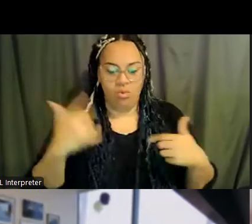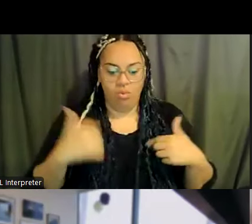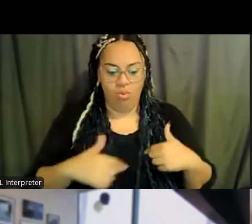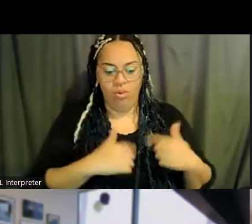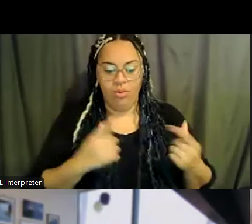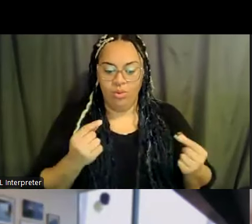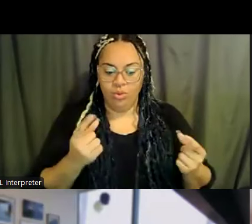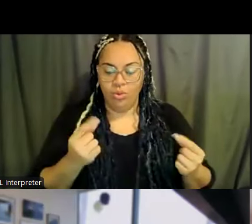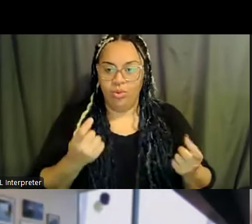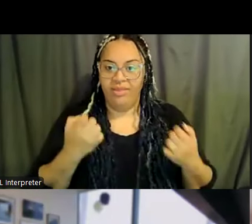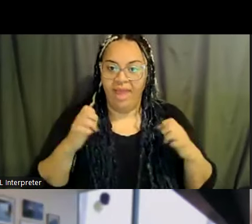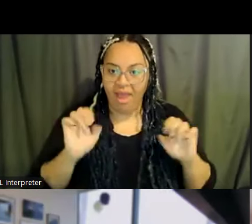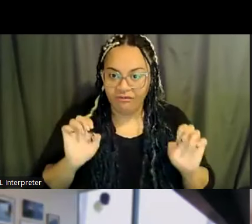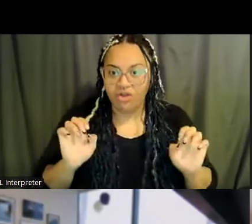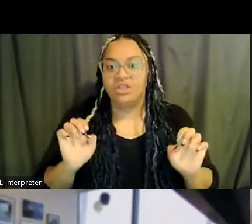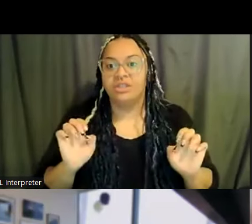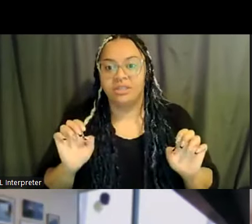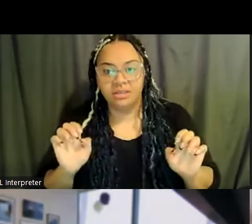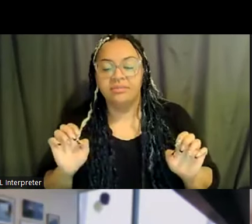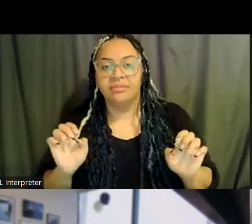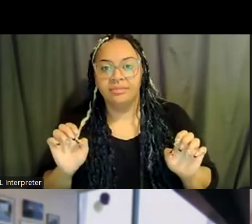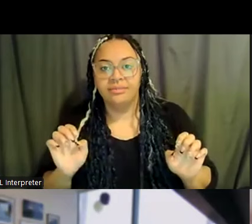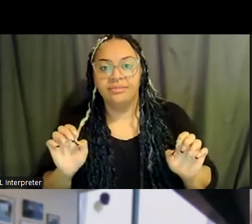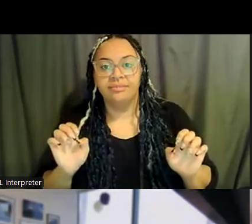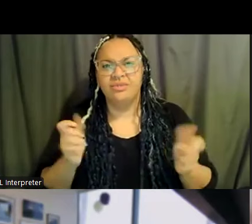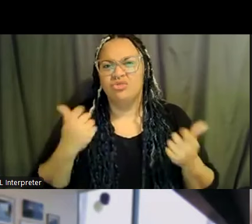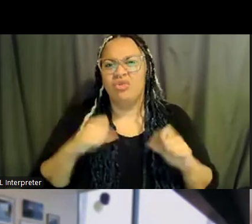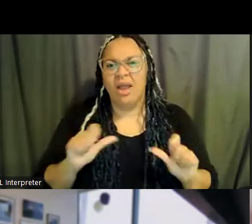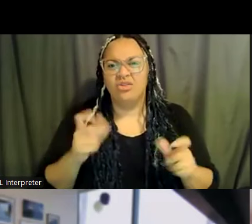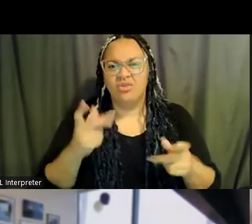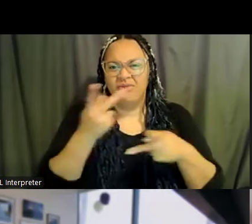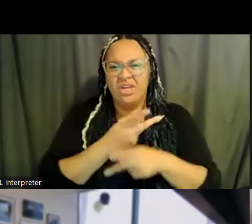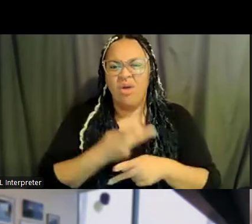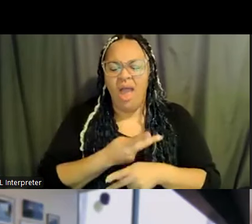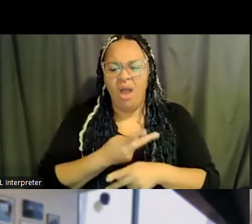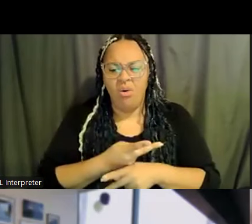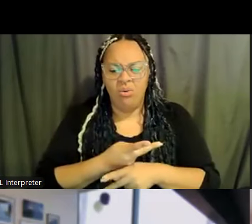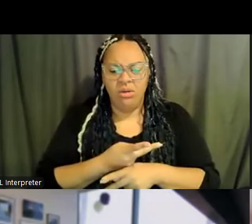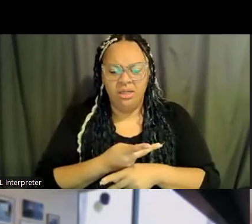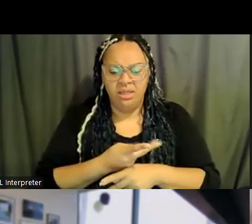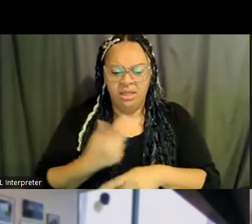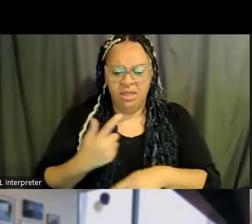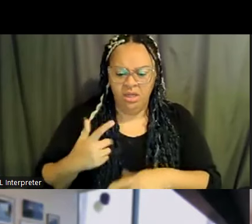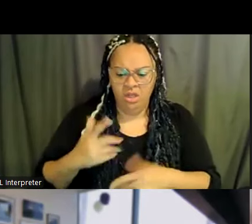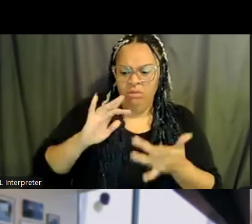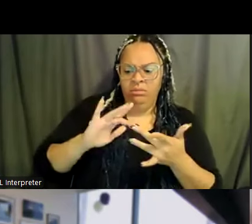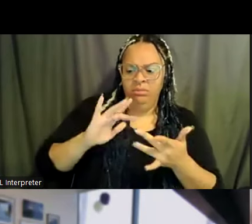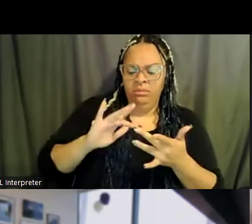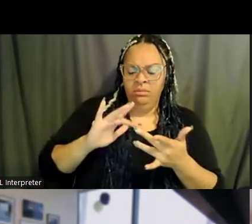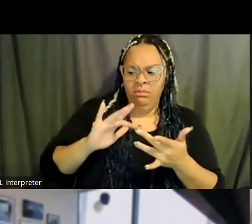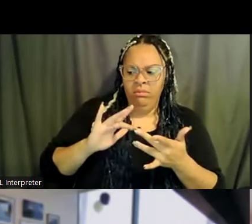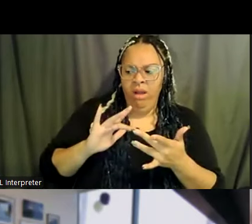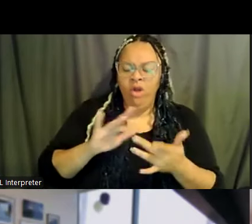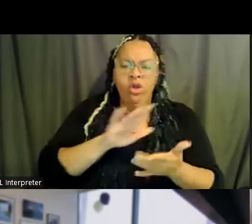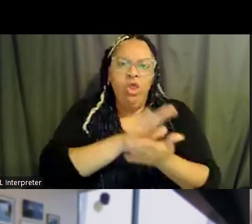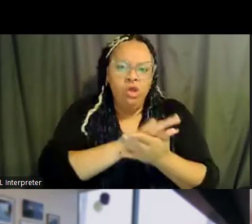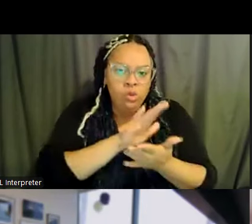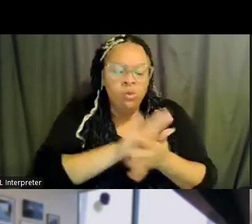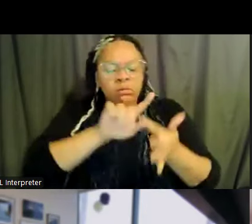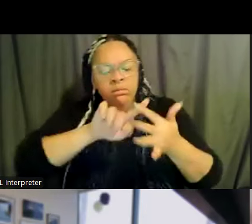the efforts, and trying to figure out also to reach out, schools and